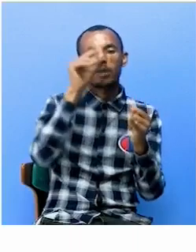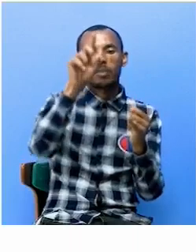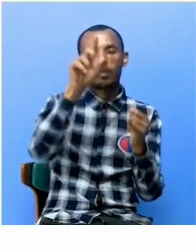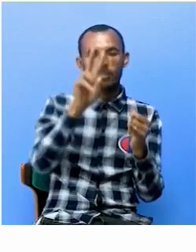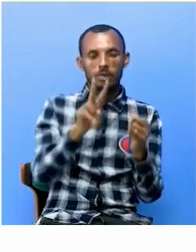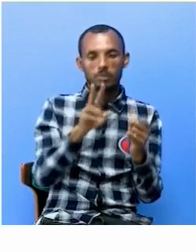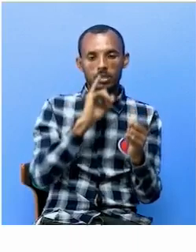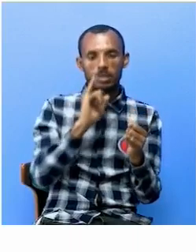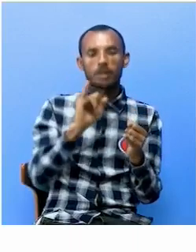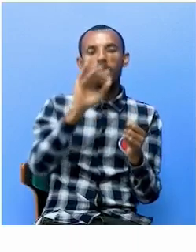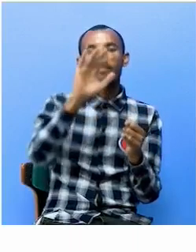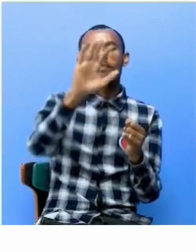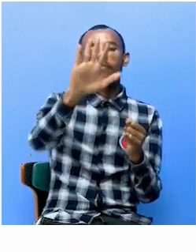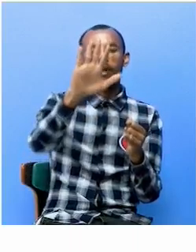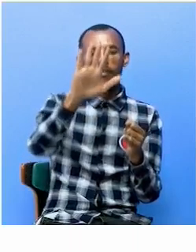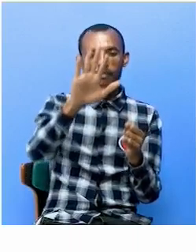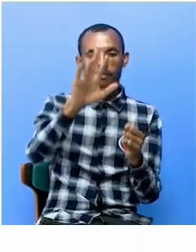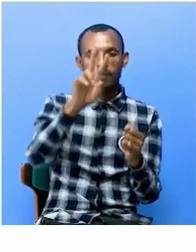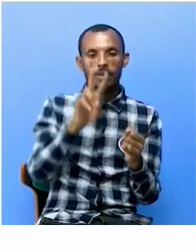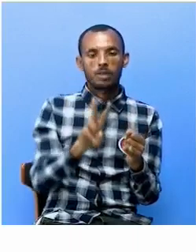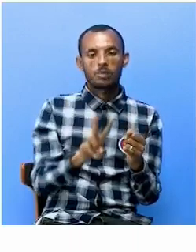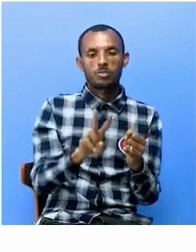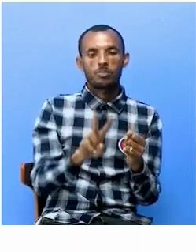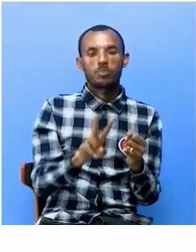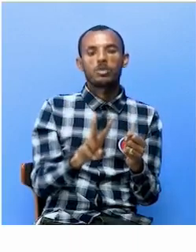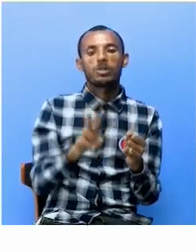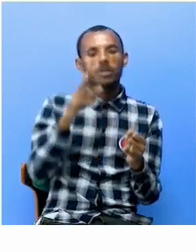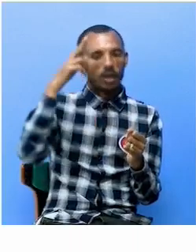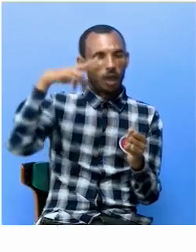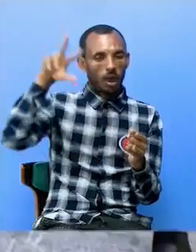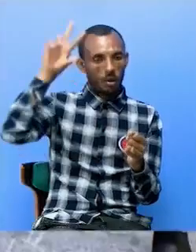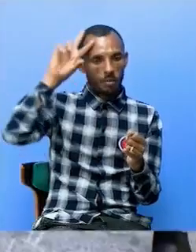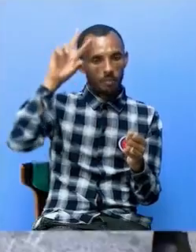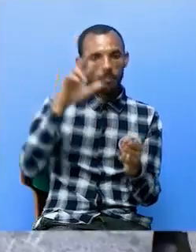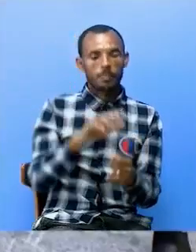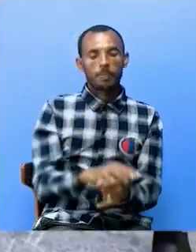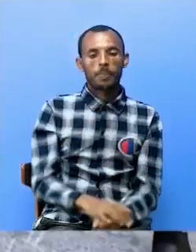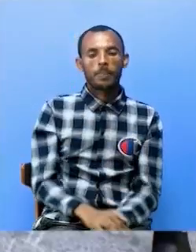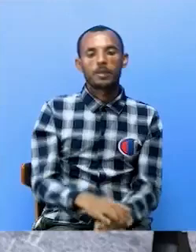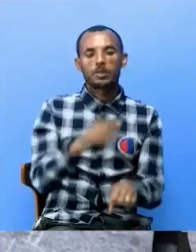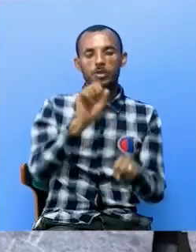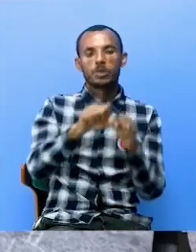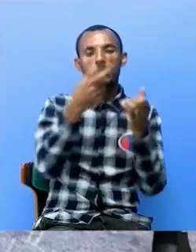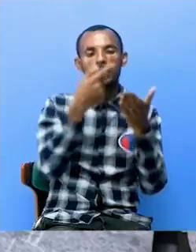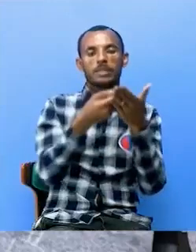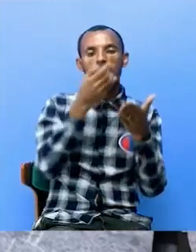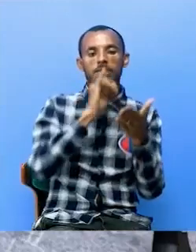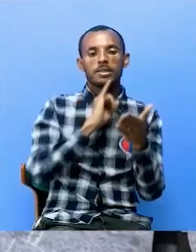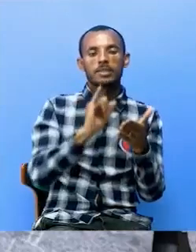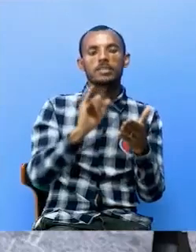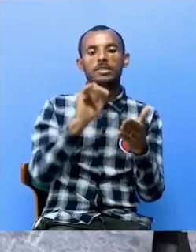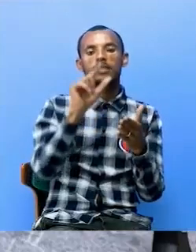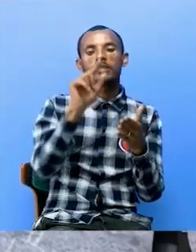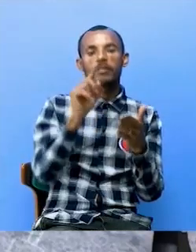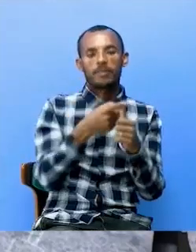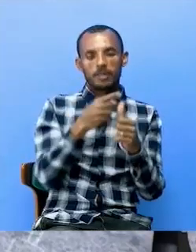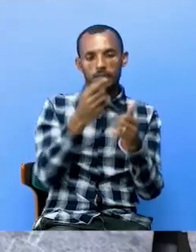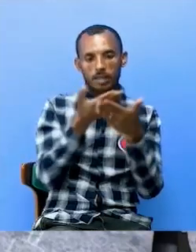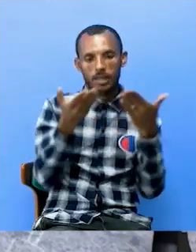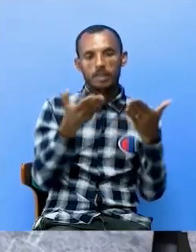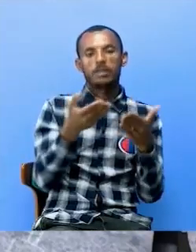is 5 over 2, the whole cube, right? So this is the first thing that you need to